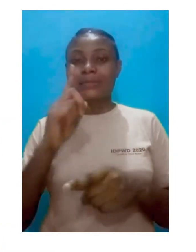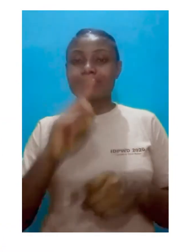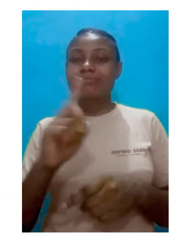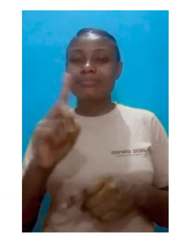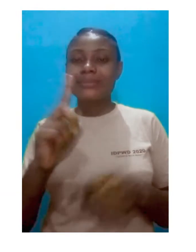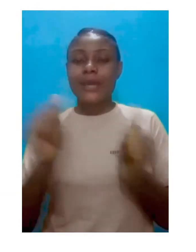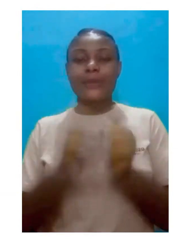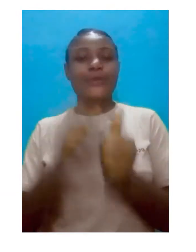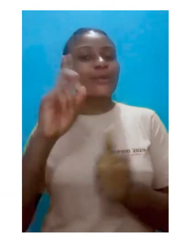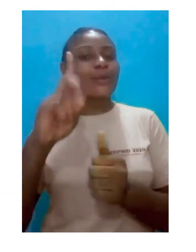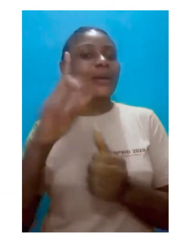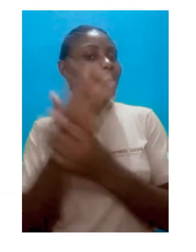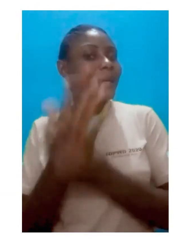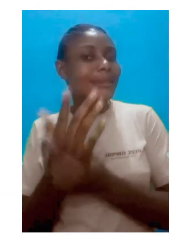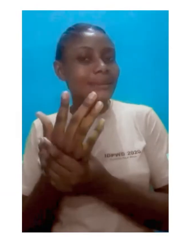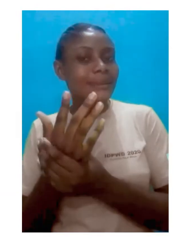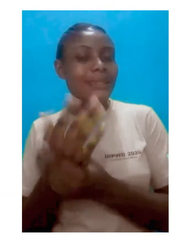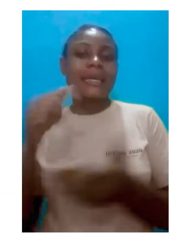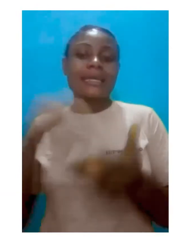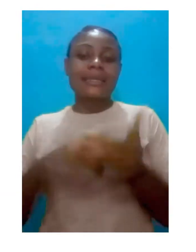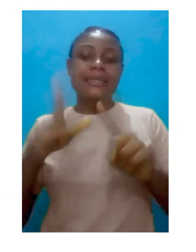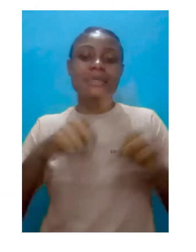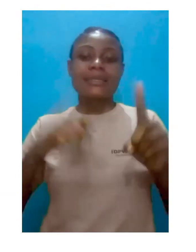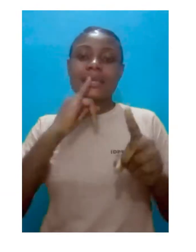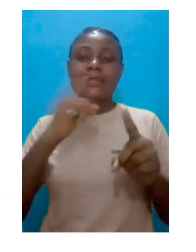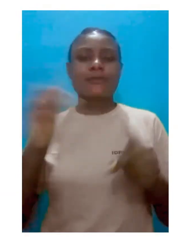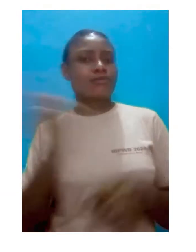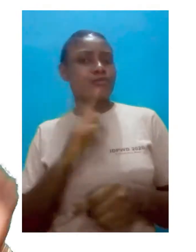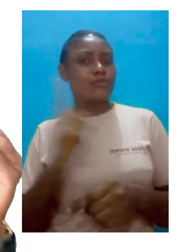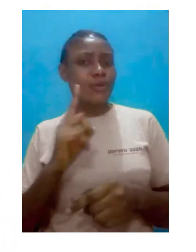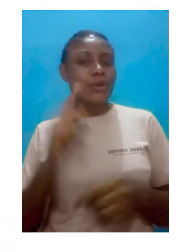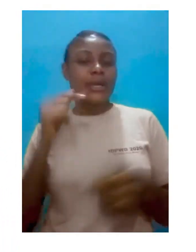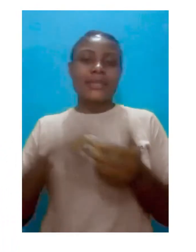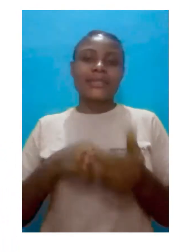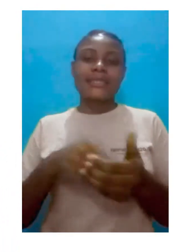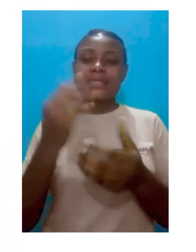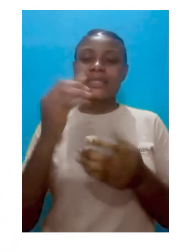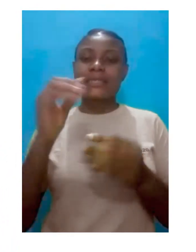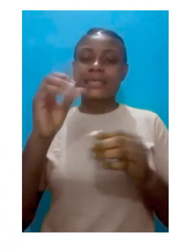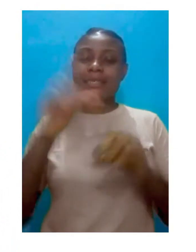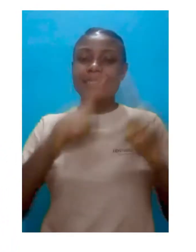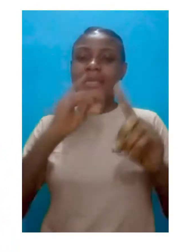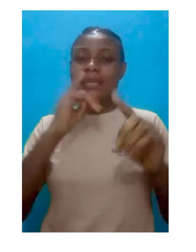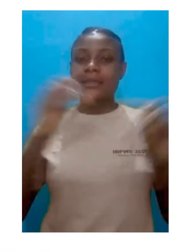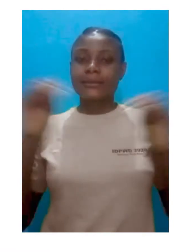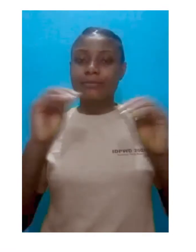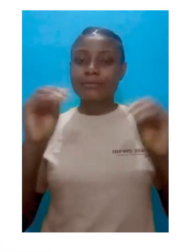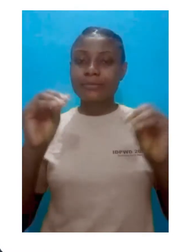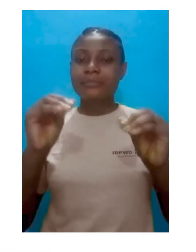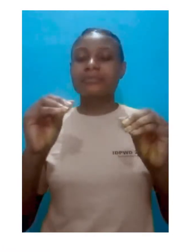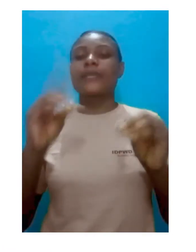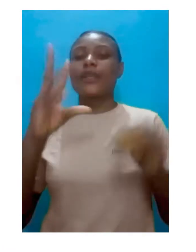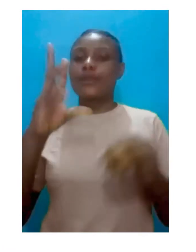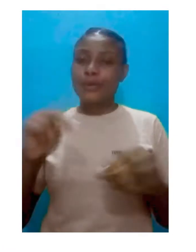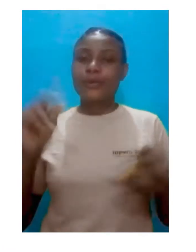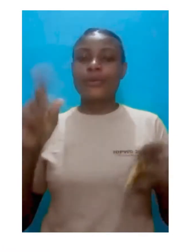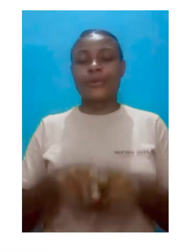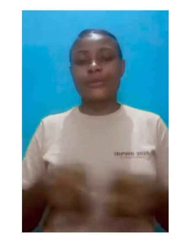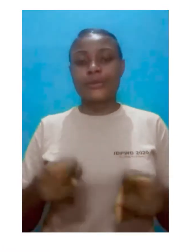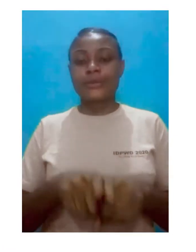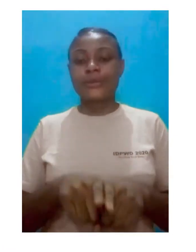hand. So this sign is no, and this sign is also for no. So